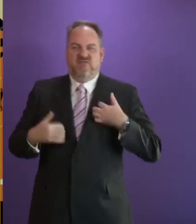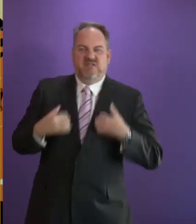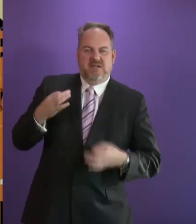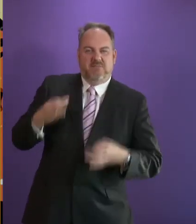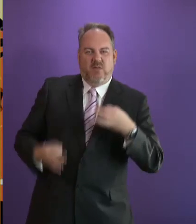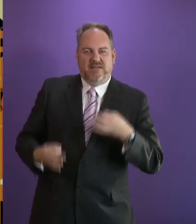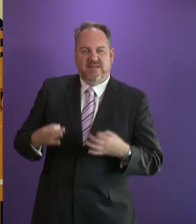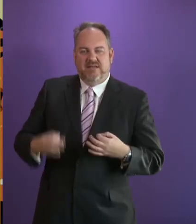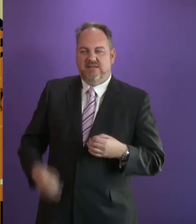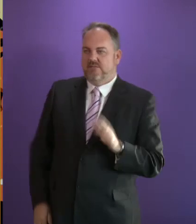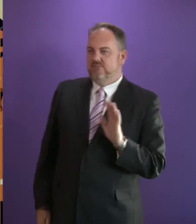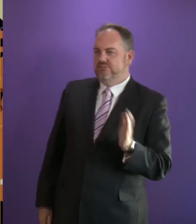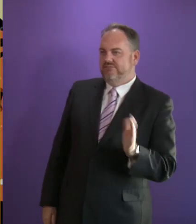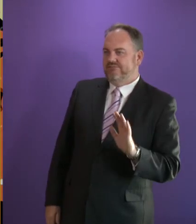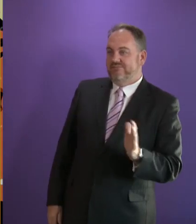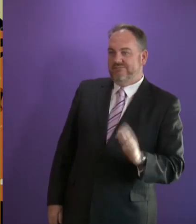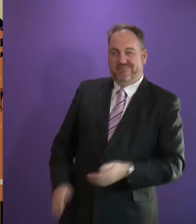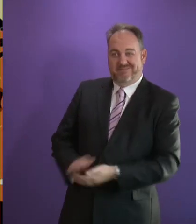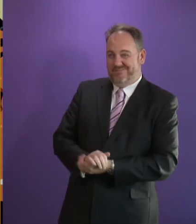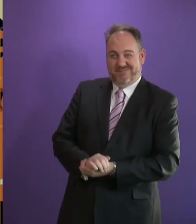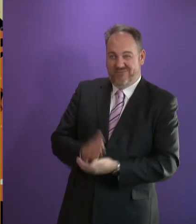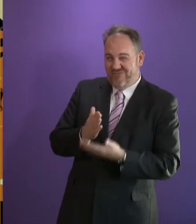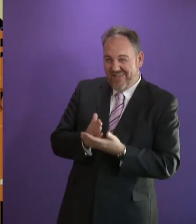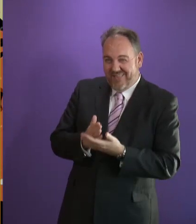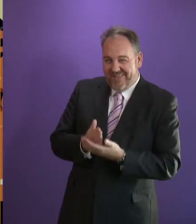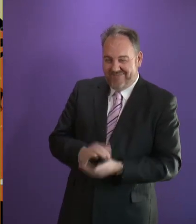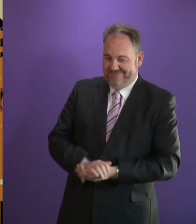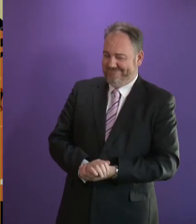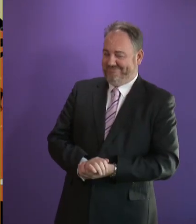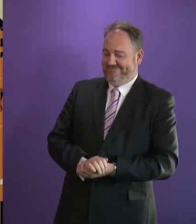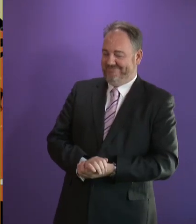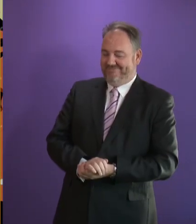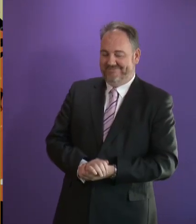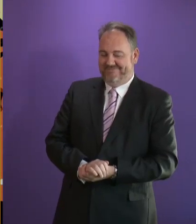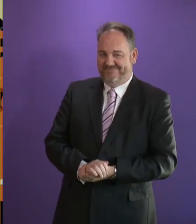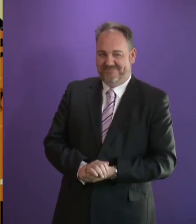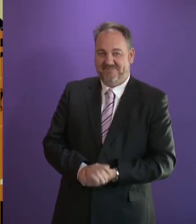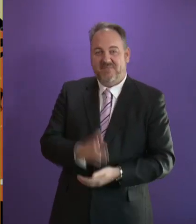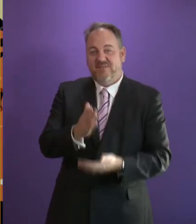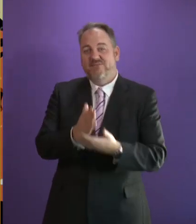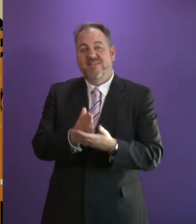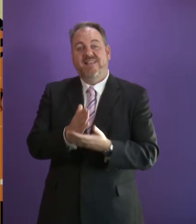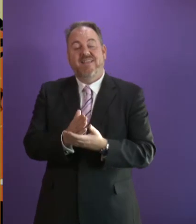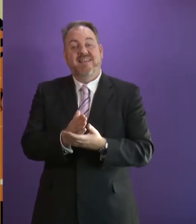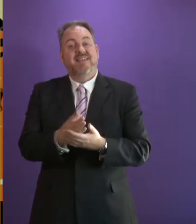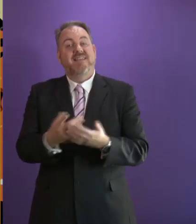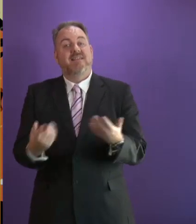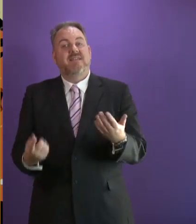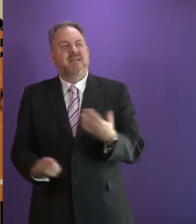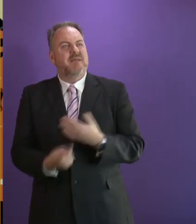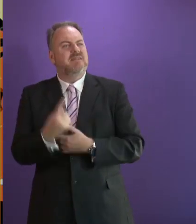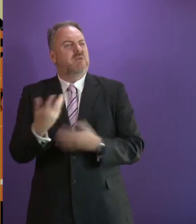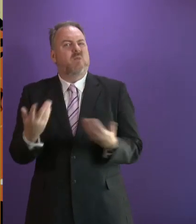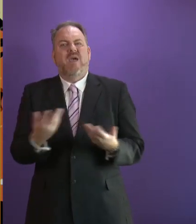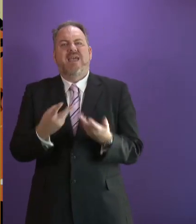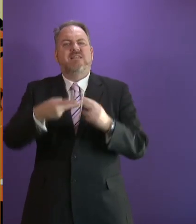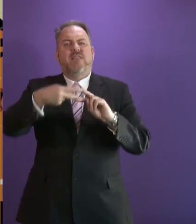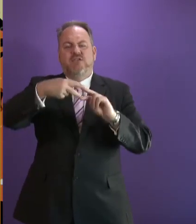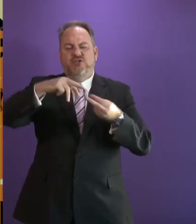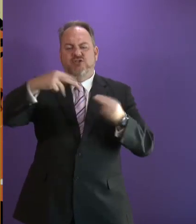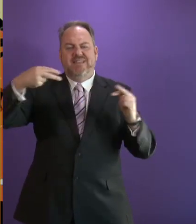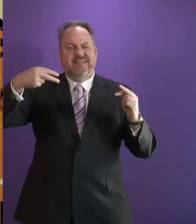Again, I will not give you examples. However, If that's the case, I've yet to find the gene that tells me that there